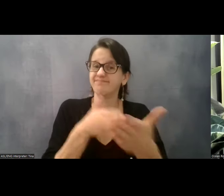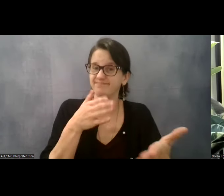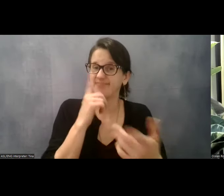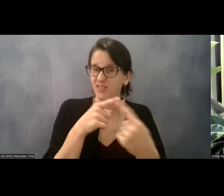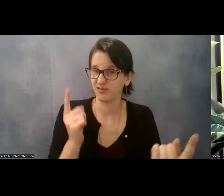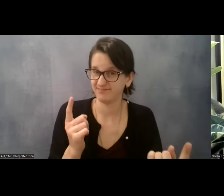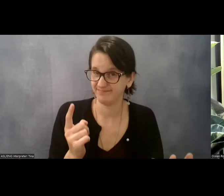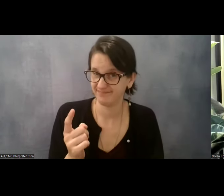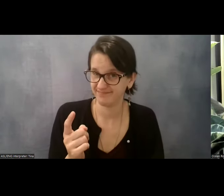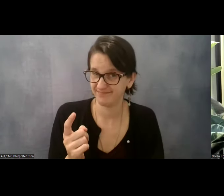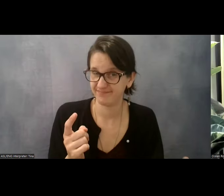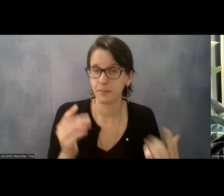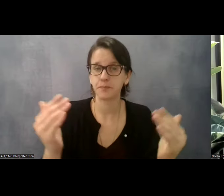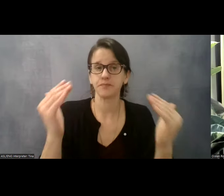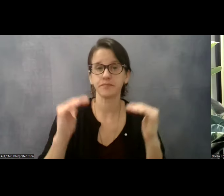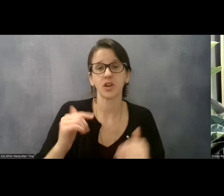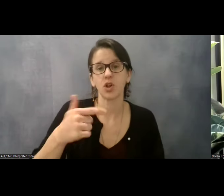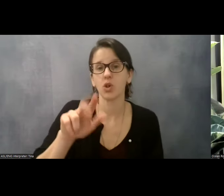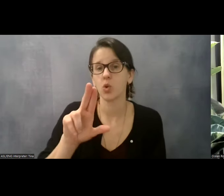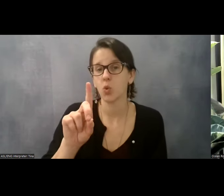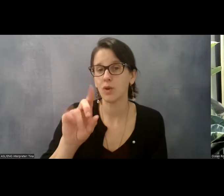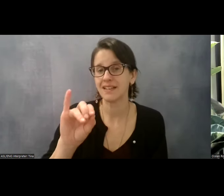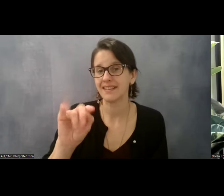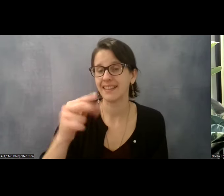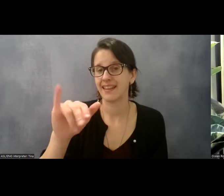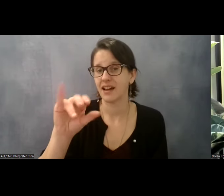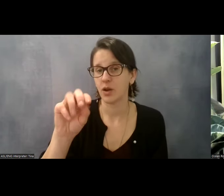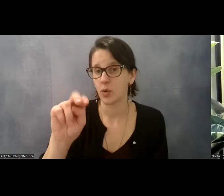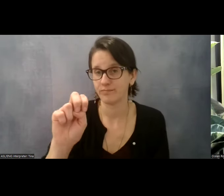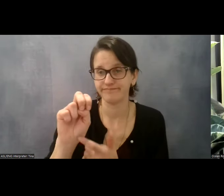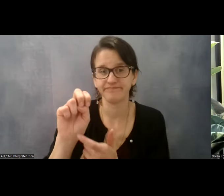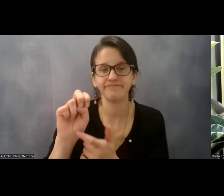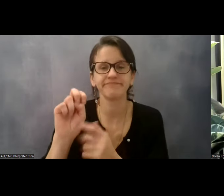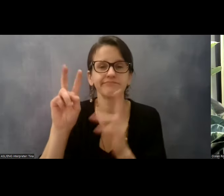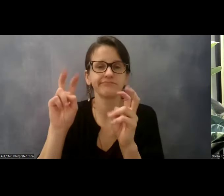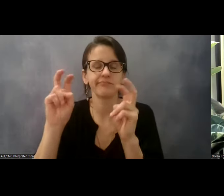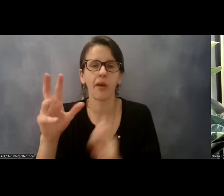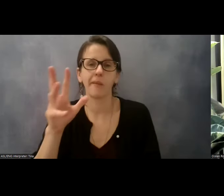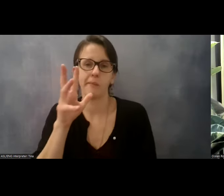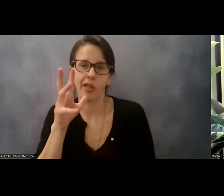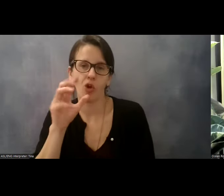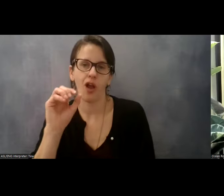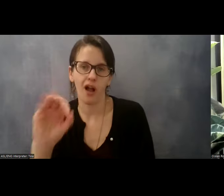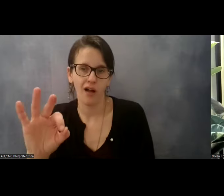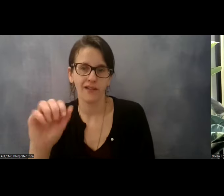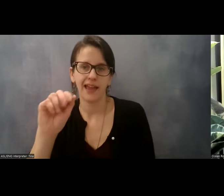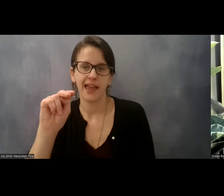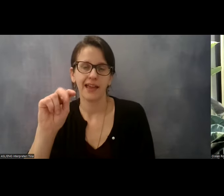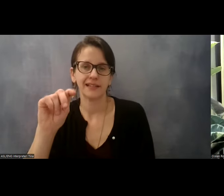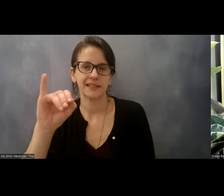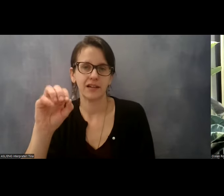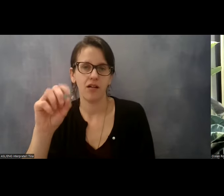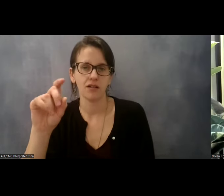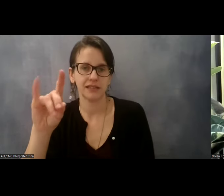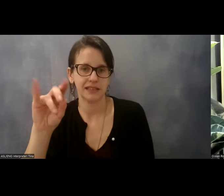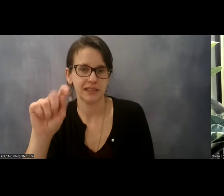like glutathione, known as the mother of all antioxidants, which is promoted it's promoted by flavonoids that are